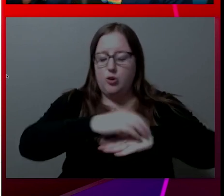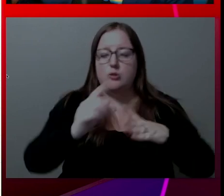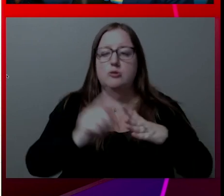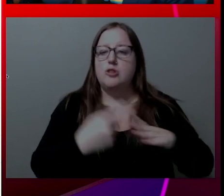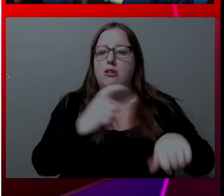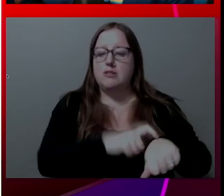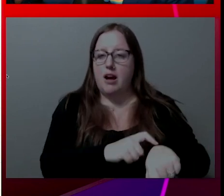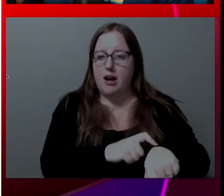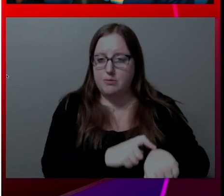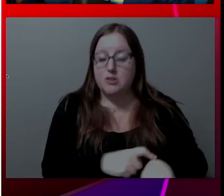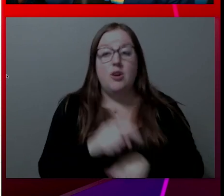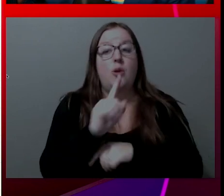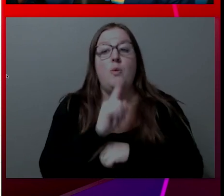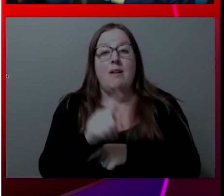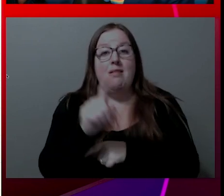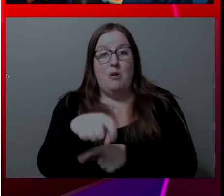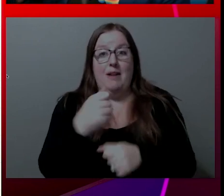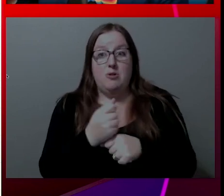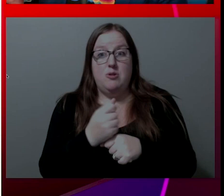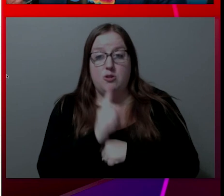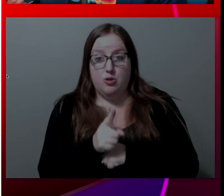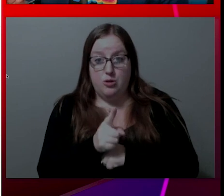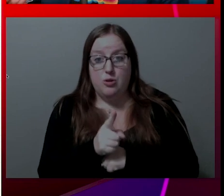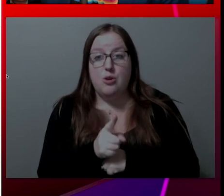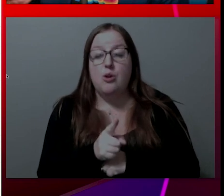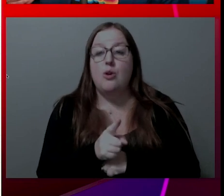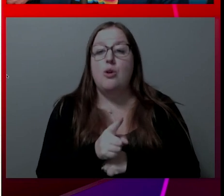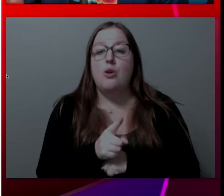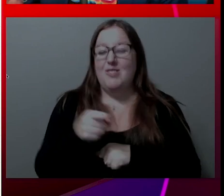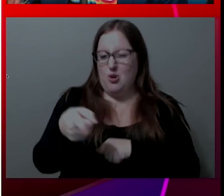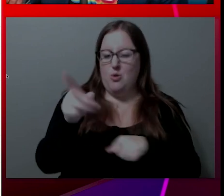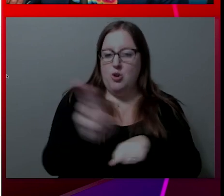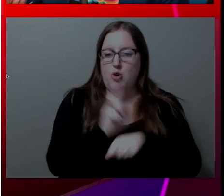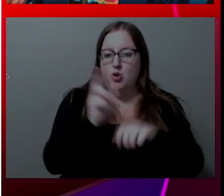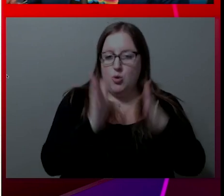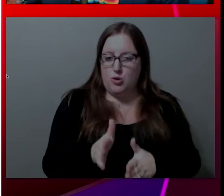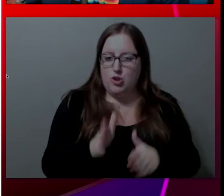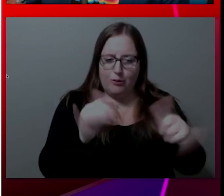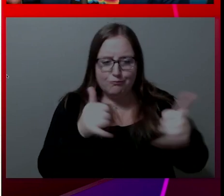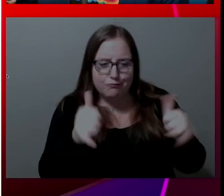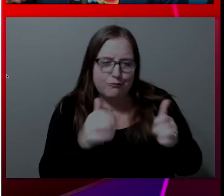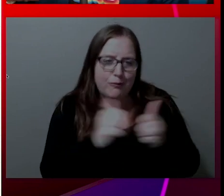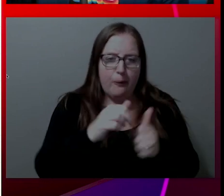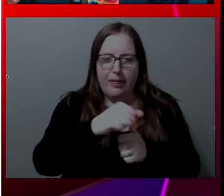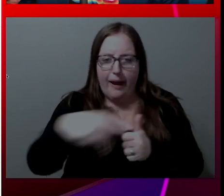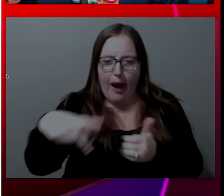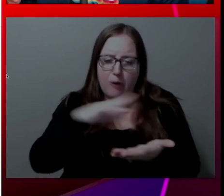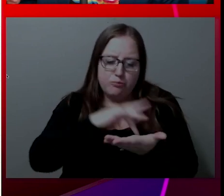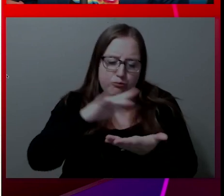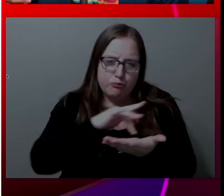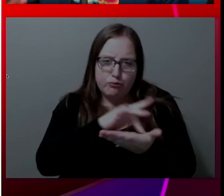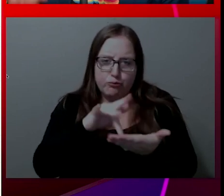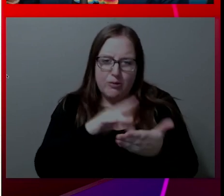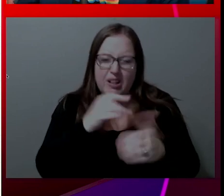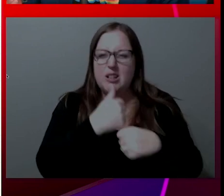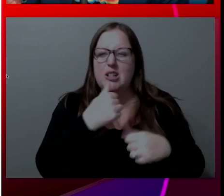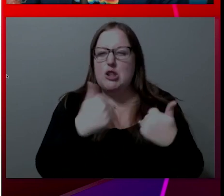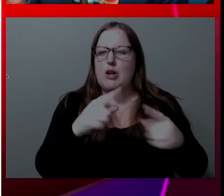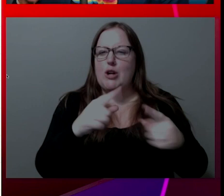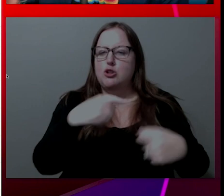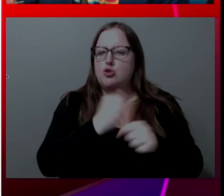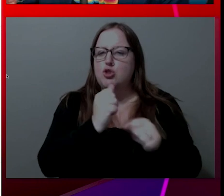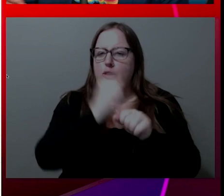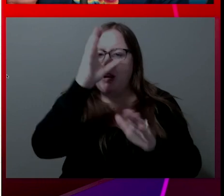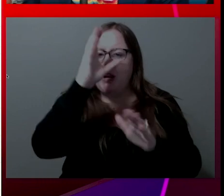you need to make sure if, as a user, you're playing with a mobile app and you're trying to generate an image and you're like, hey, if this